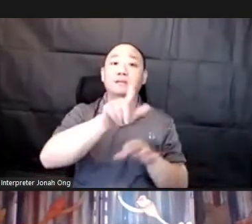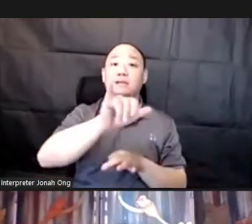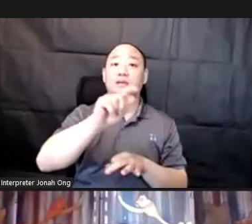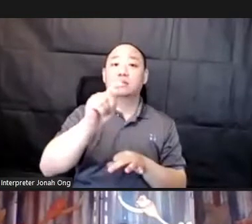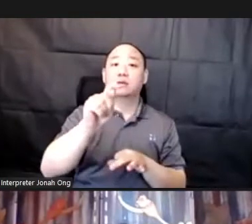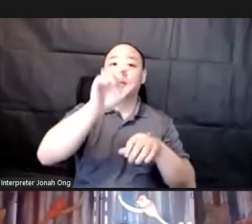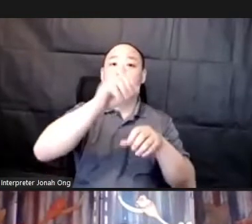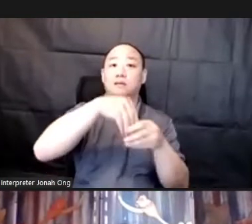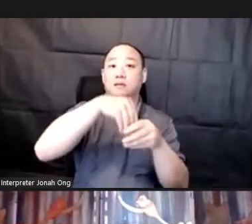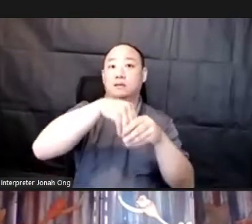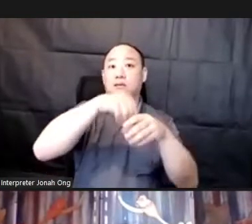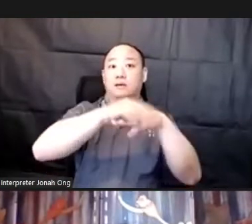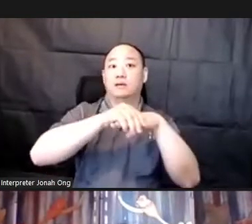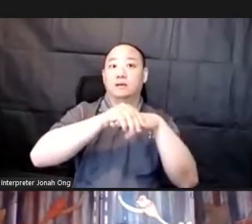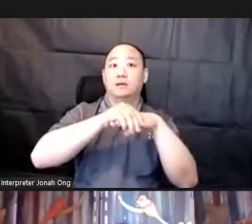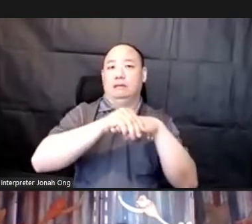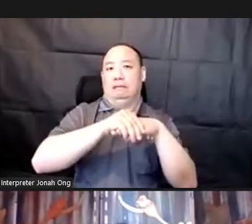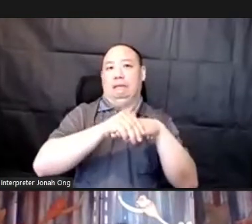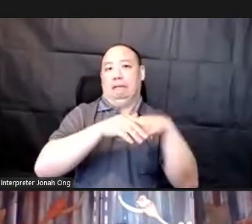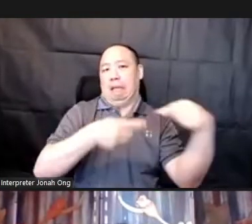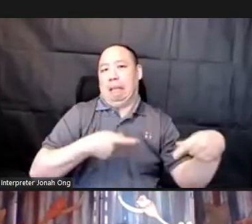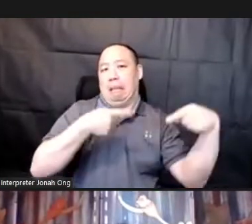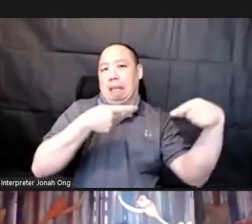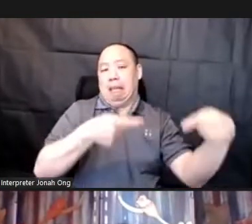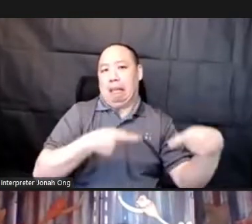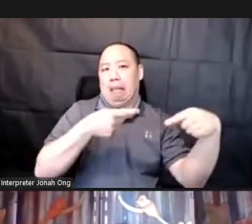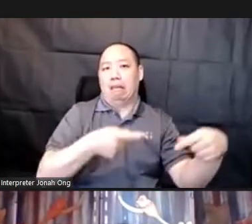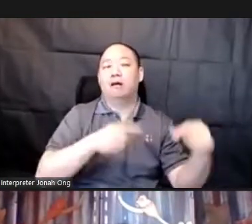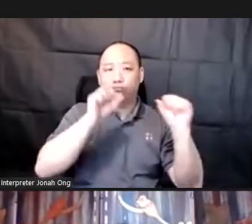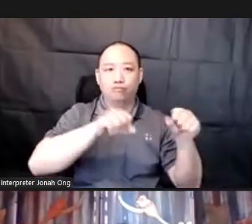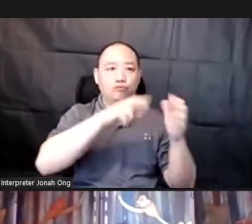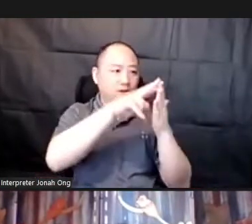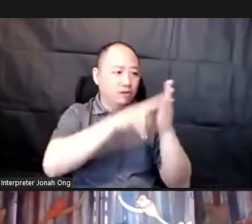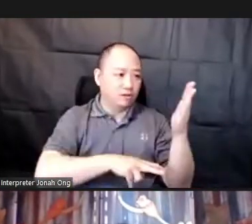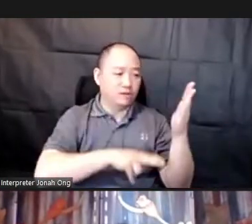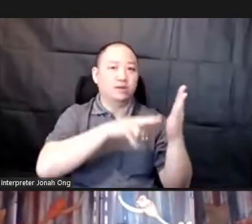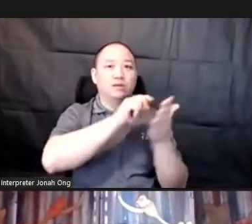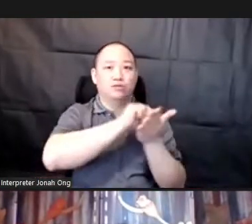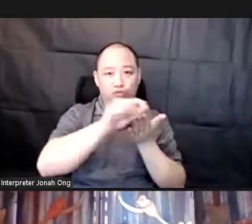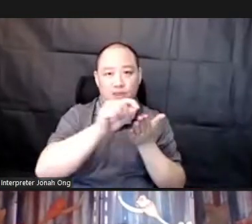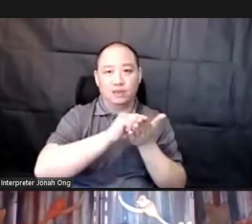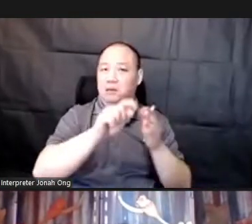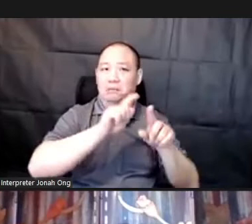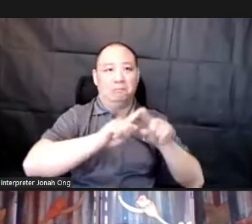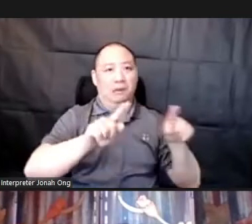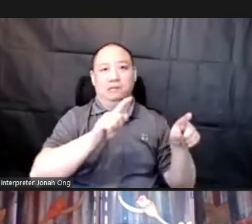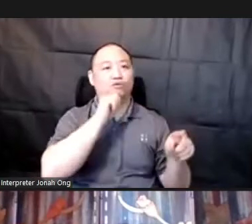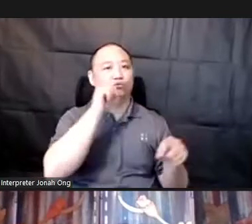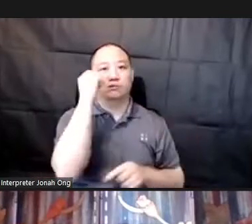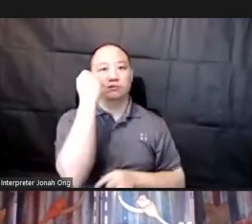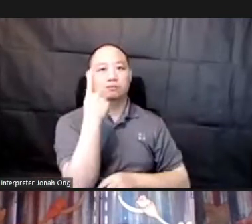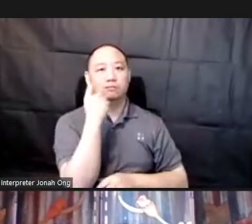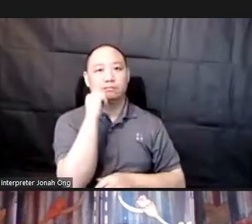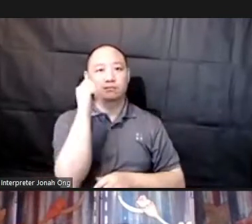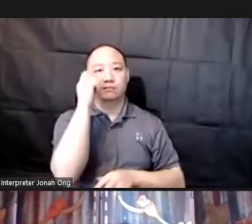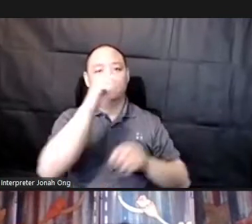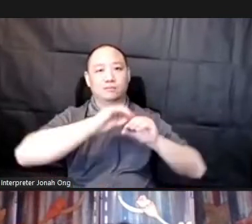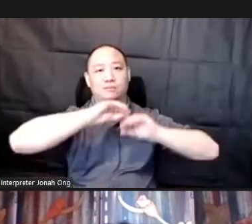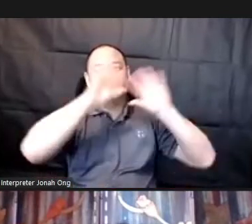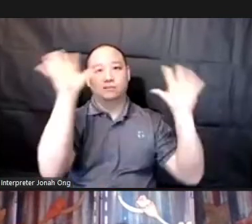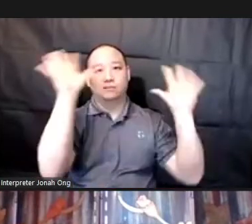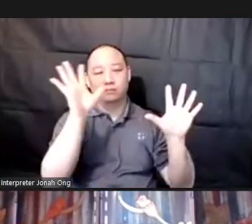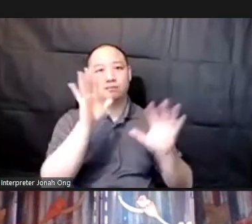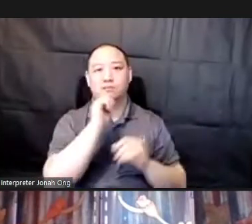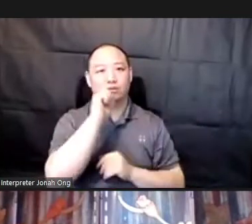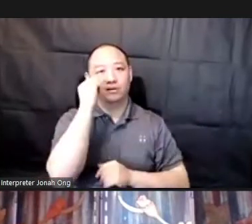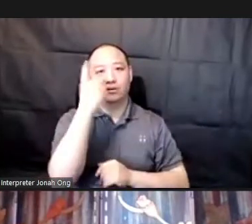students struggle the most, because while they can read and write, many times they don't comprehend, they cannot understand what they are